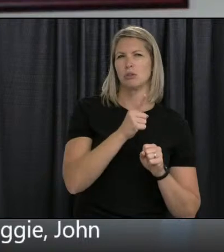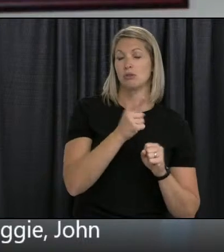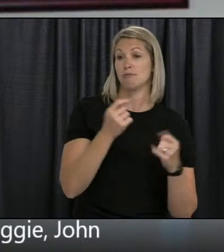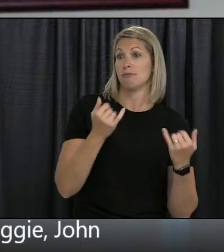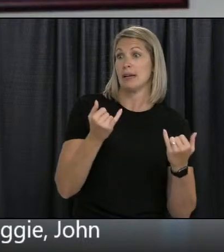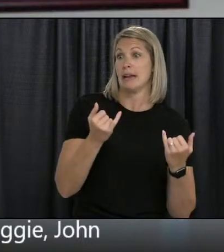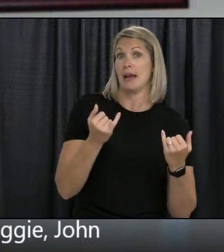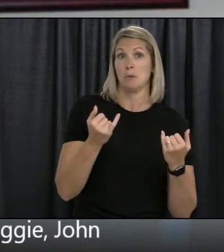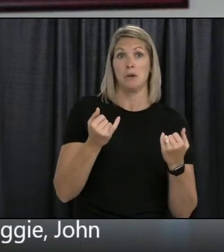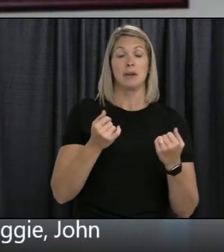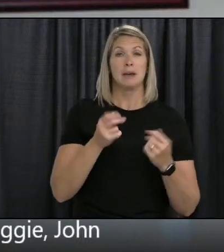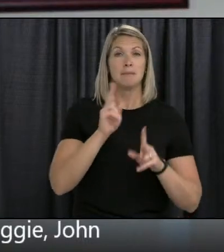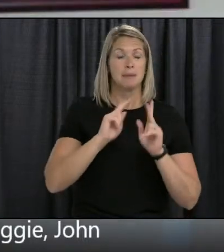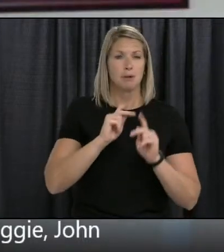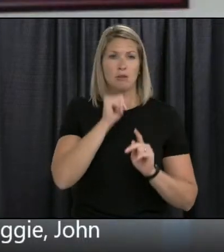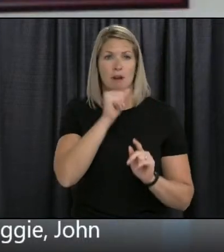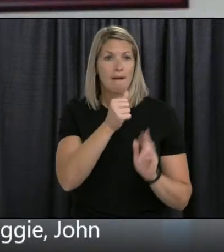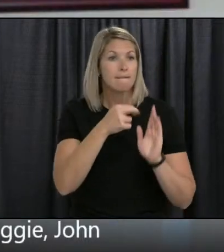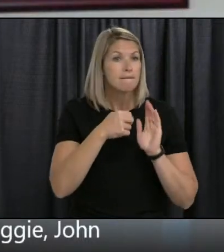and indeed every